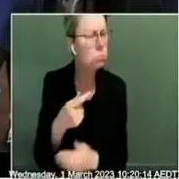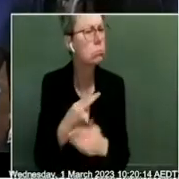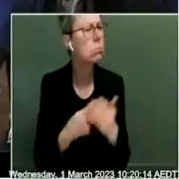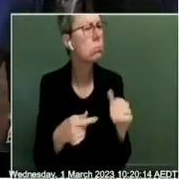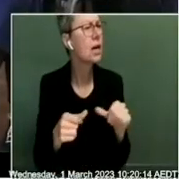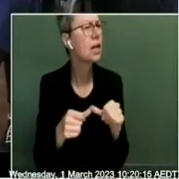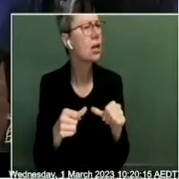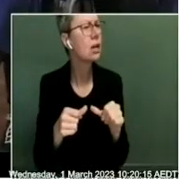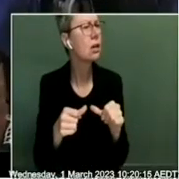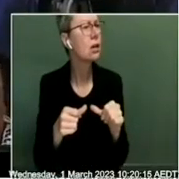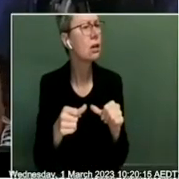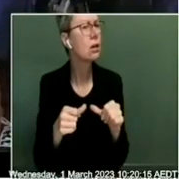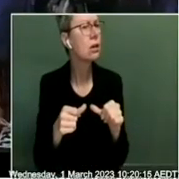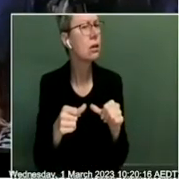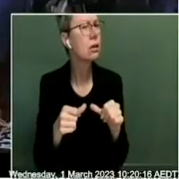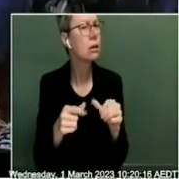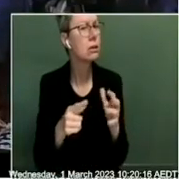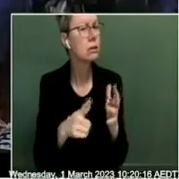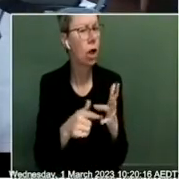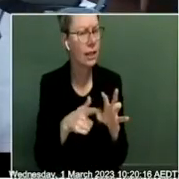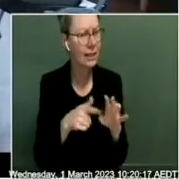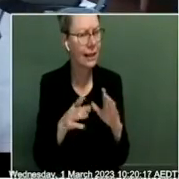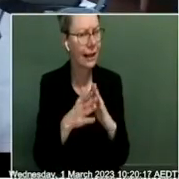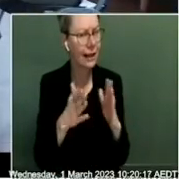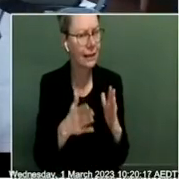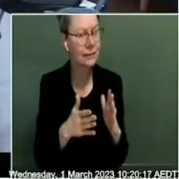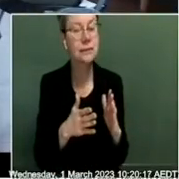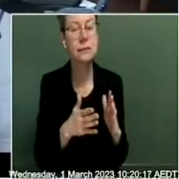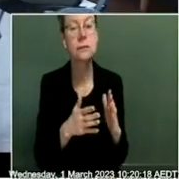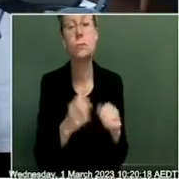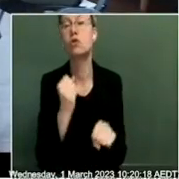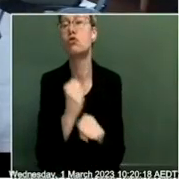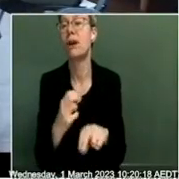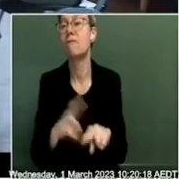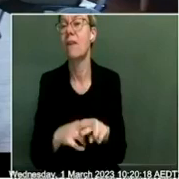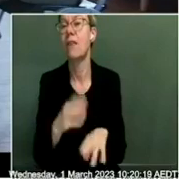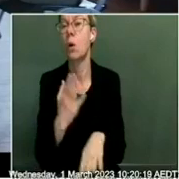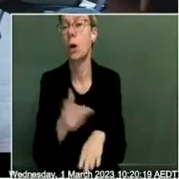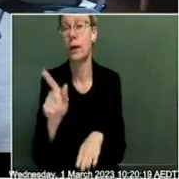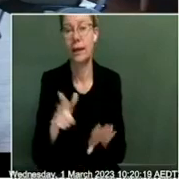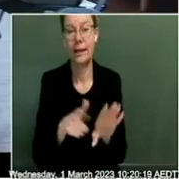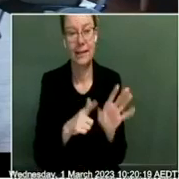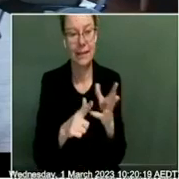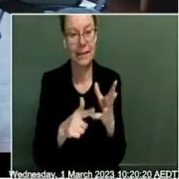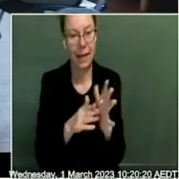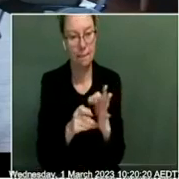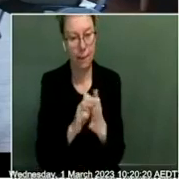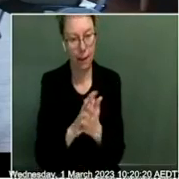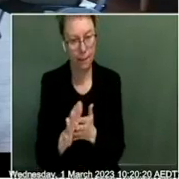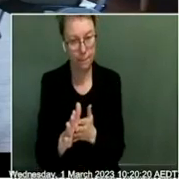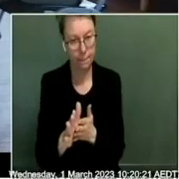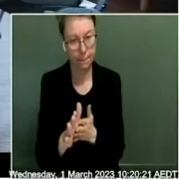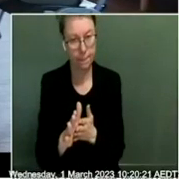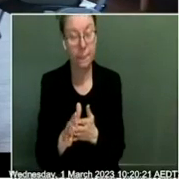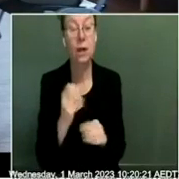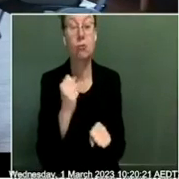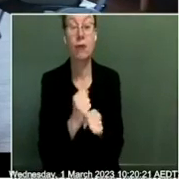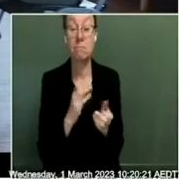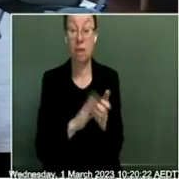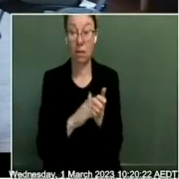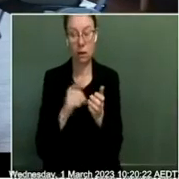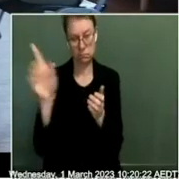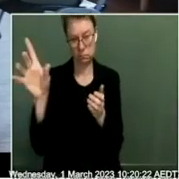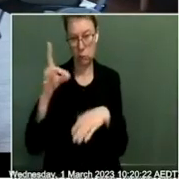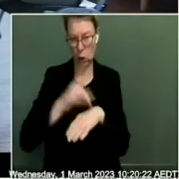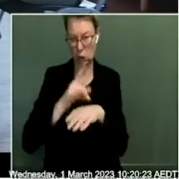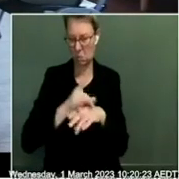because grandfather was working in Yambuck and Gran was in hospital. And then the police car